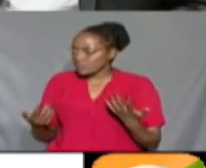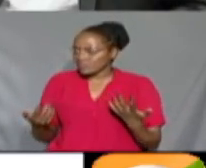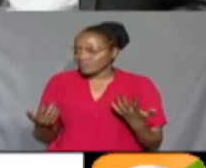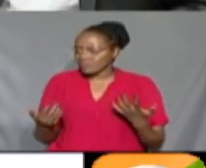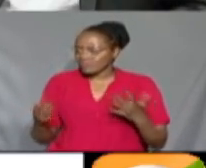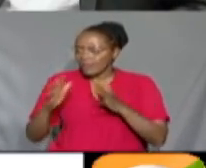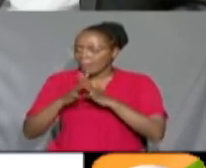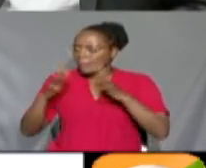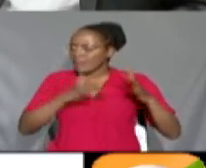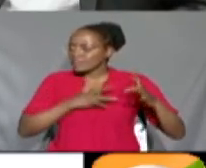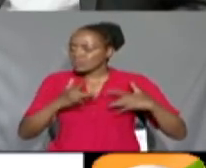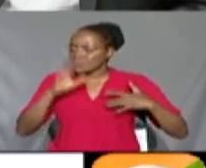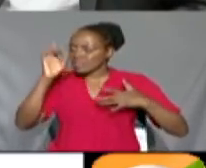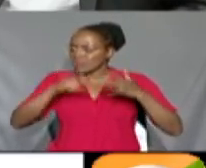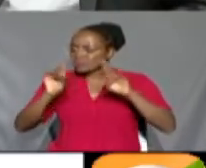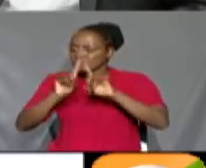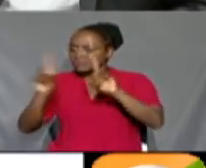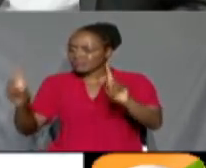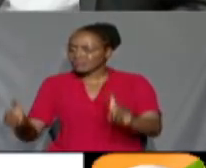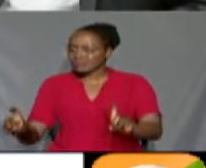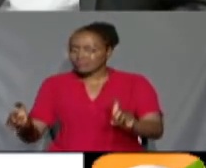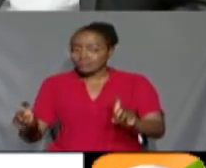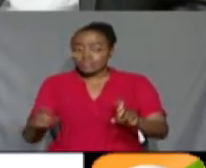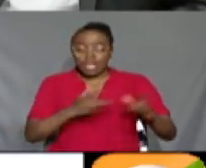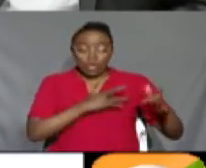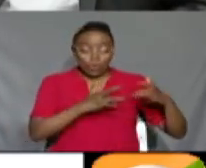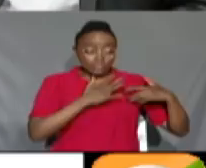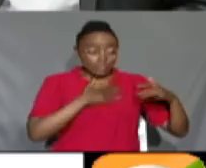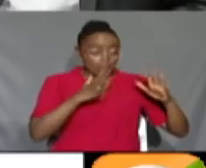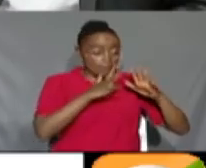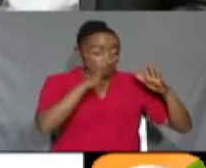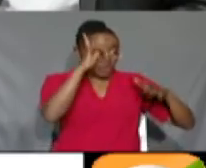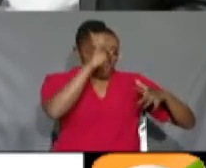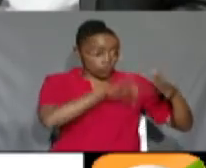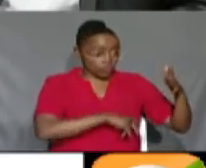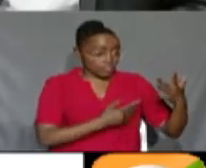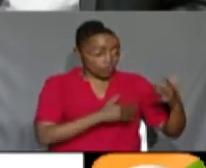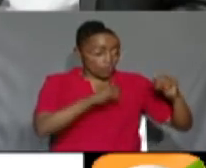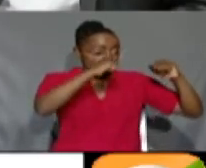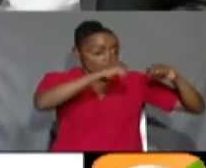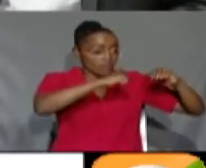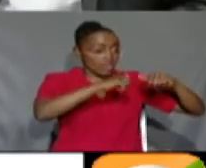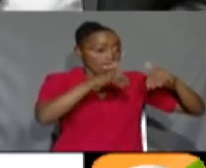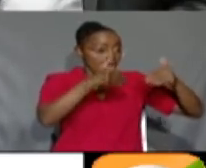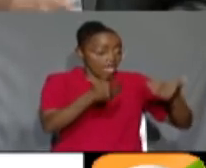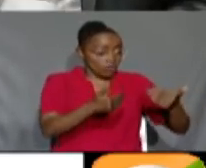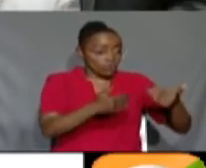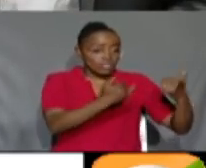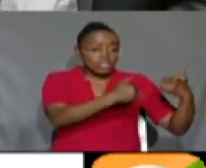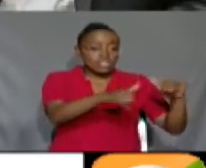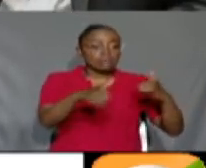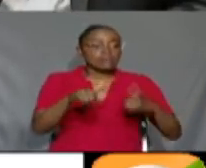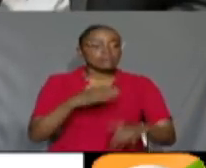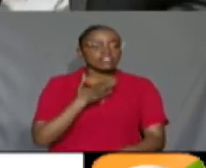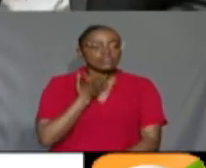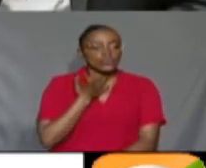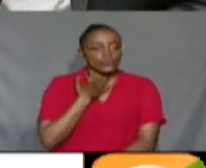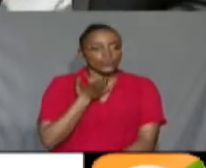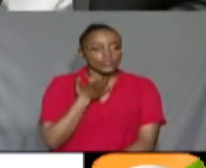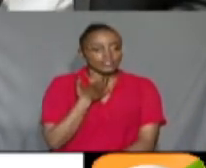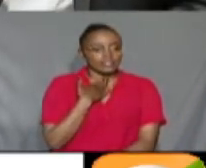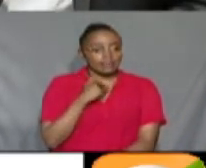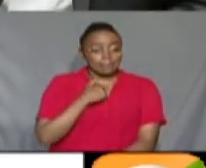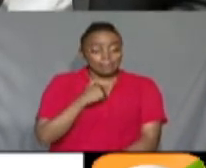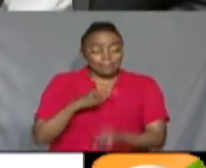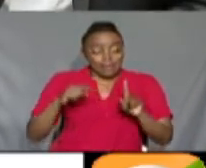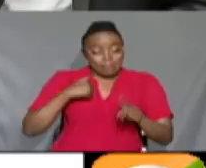respond, what is your greatest concern with the extension? My biggest concern is whether we actually have agreed on how we want to implement it. And I think there